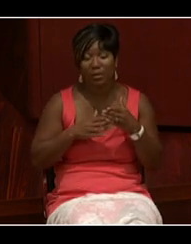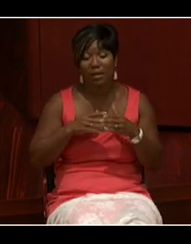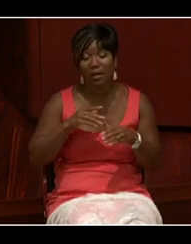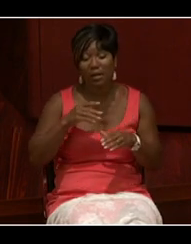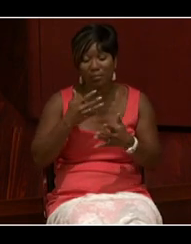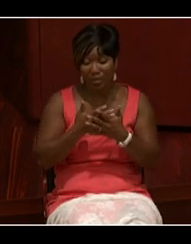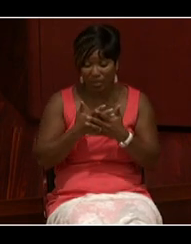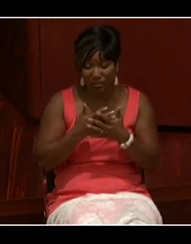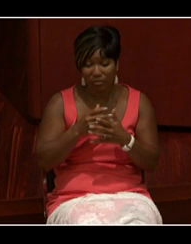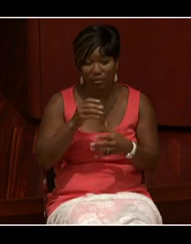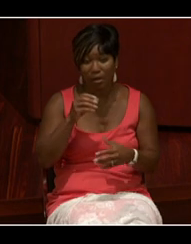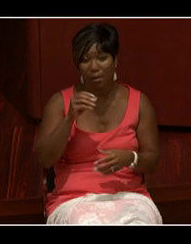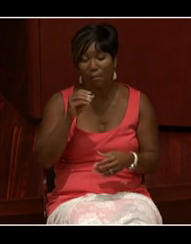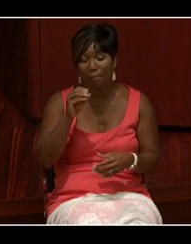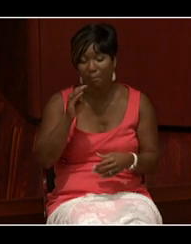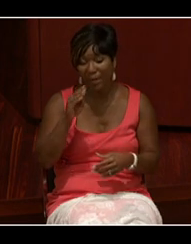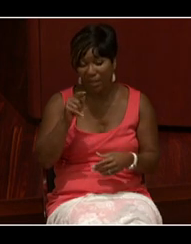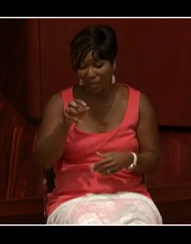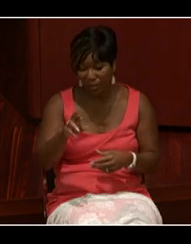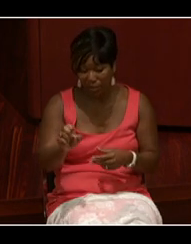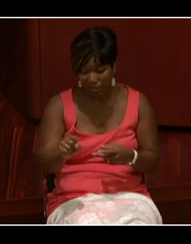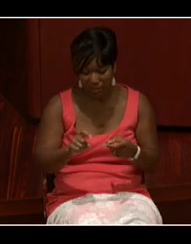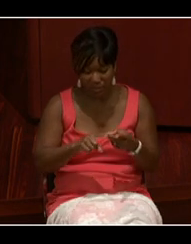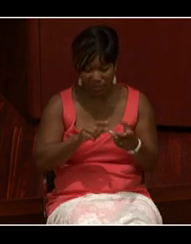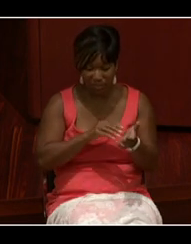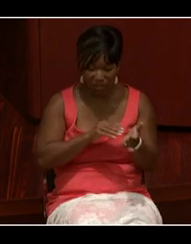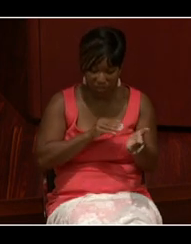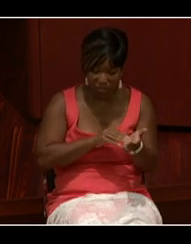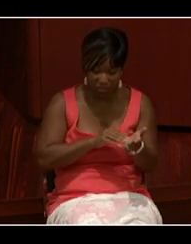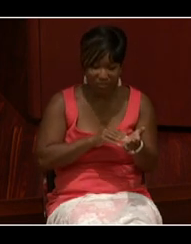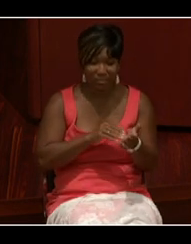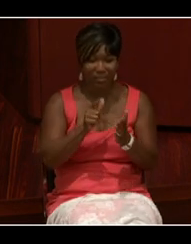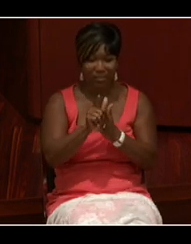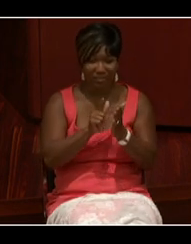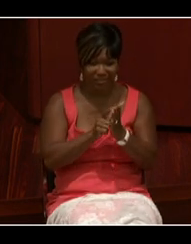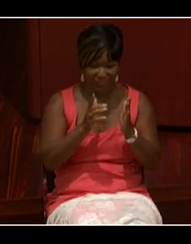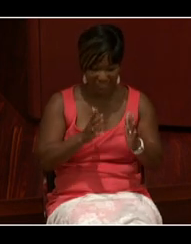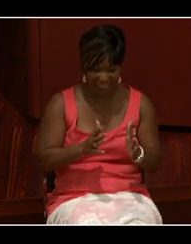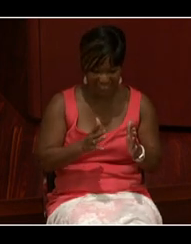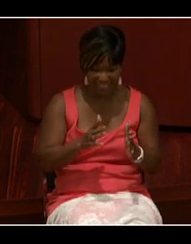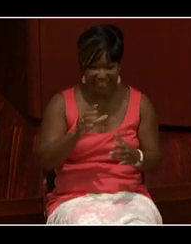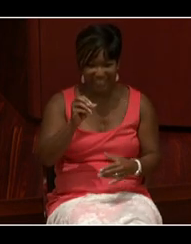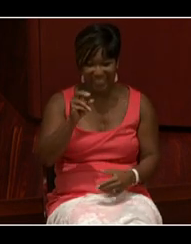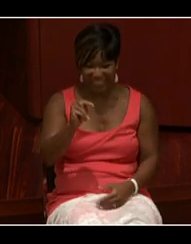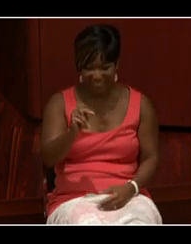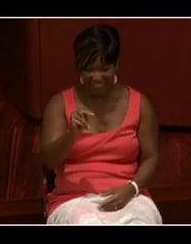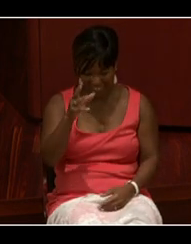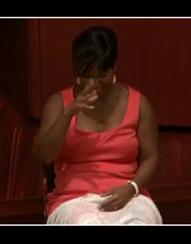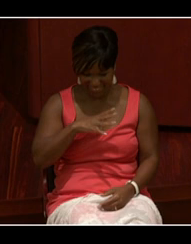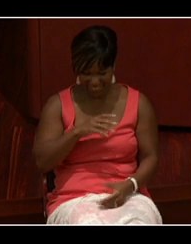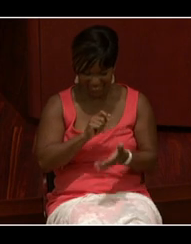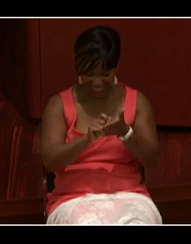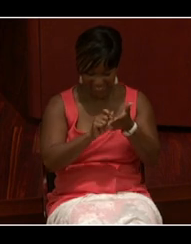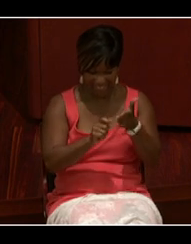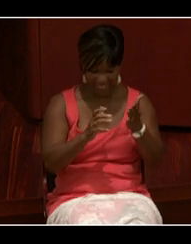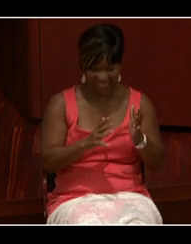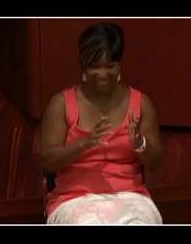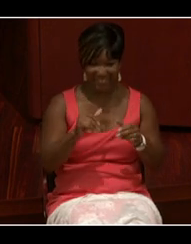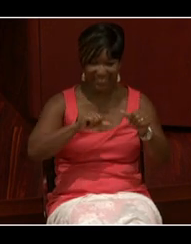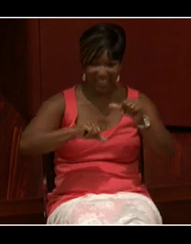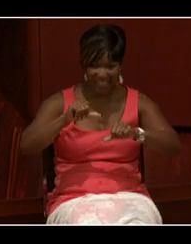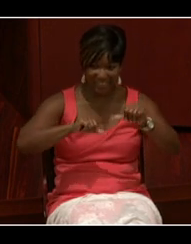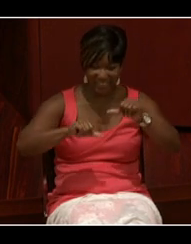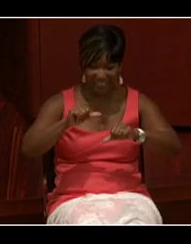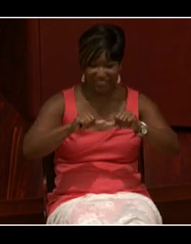doctors, lawyers and con men, sometimes the same thing, spies, actors, writers and scientists, train